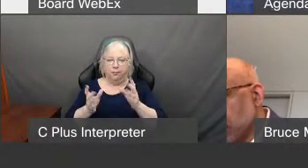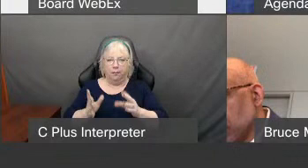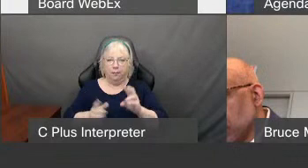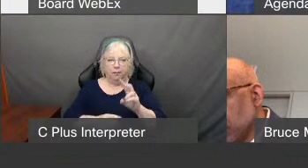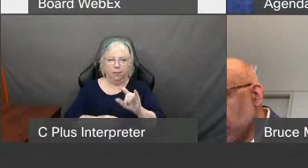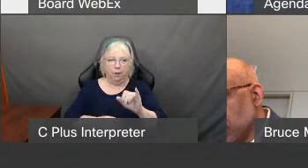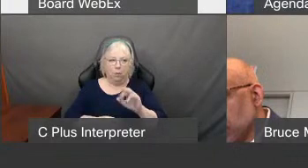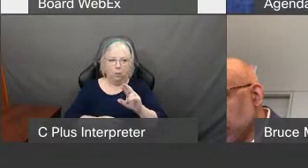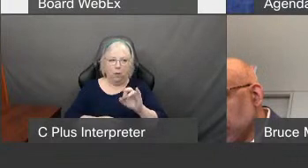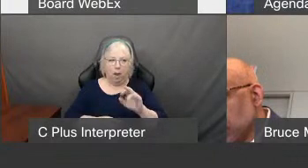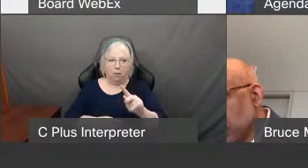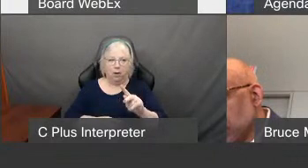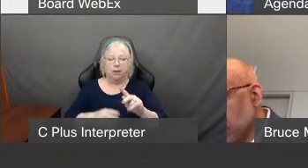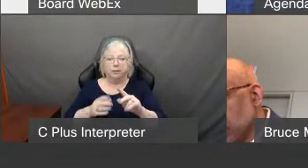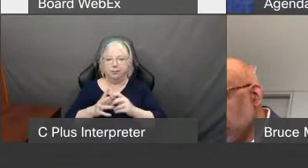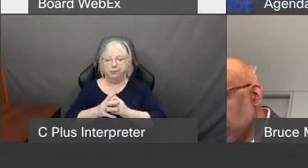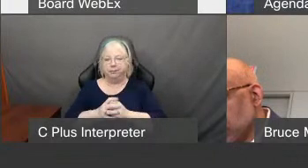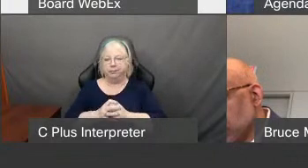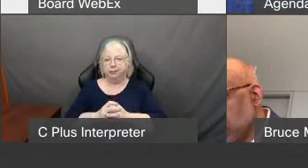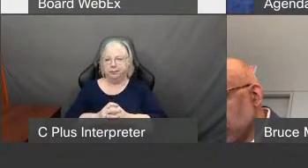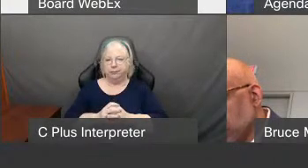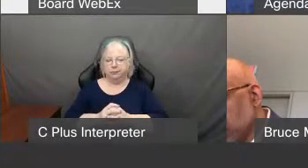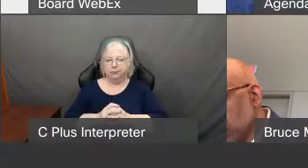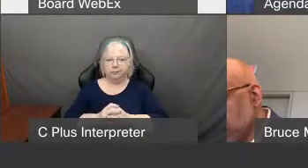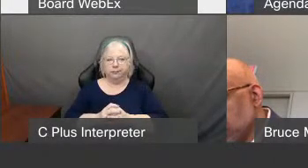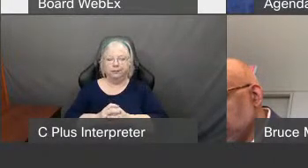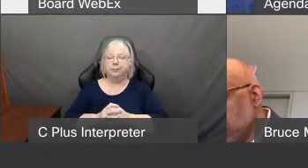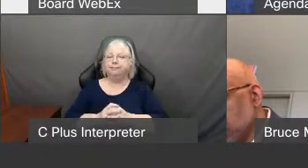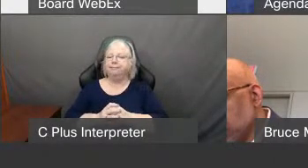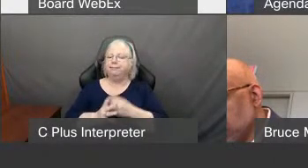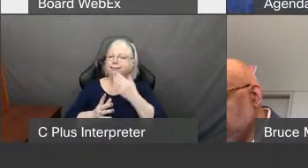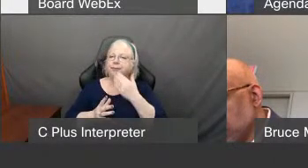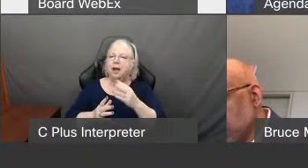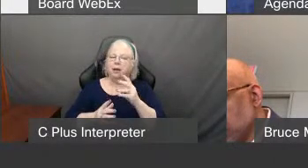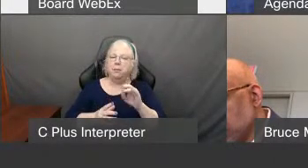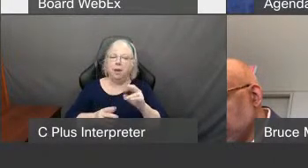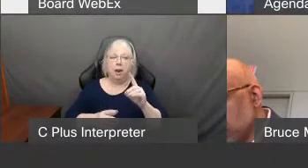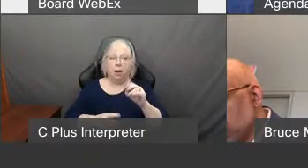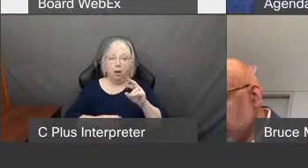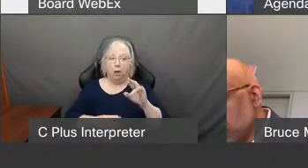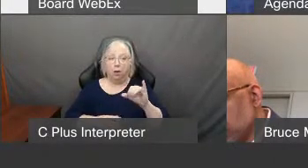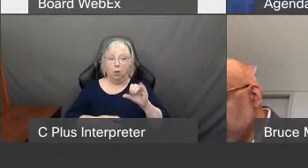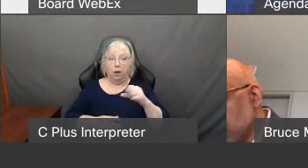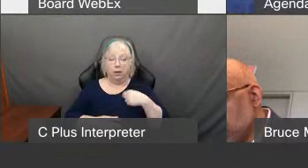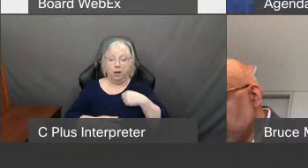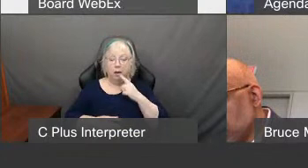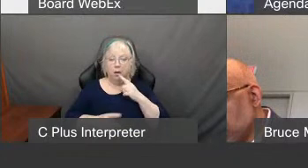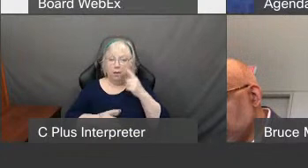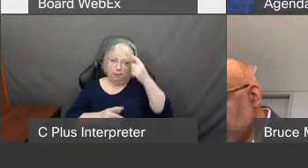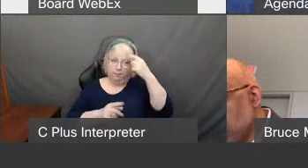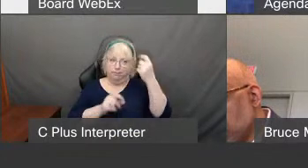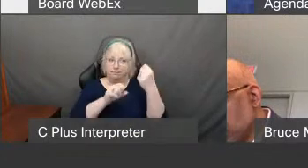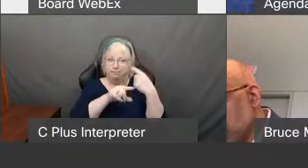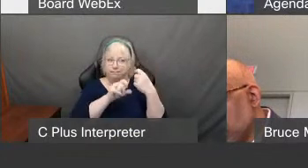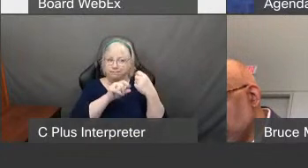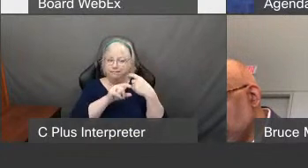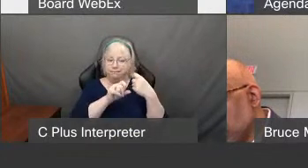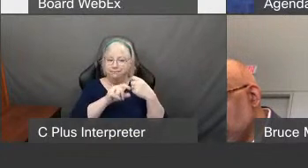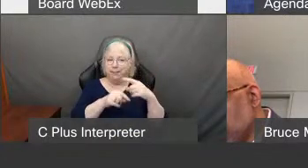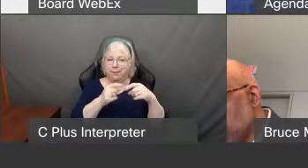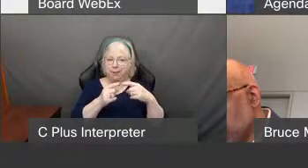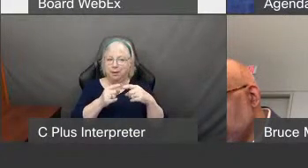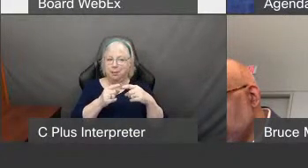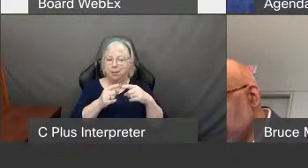Wyrick, then Director Computers. Thank you, Mayor. Doris and I are on the same wavelength in regards to